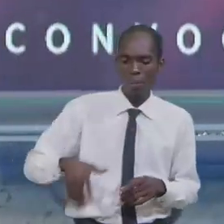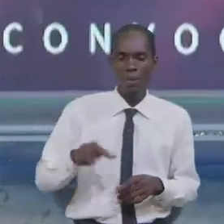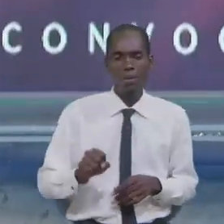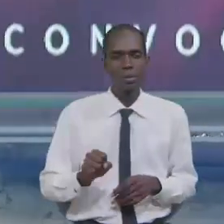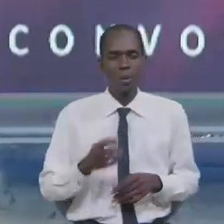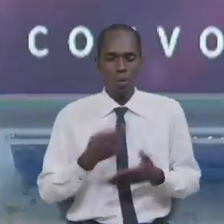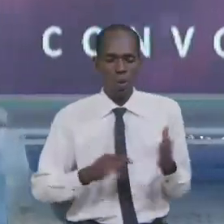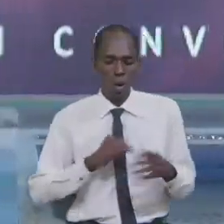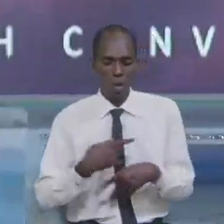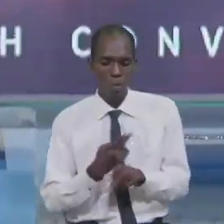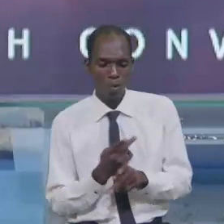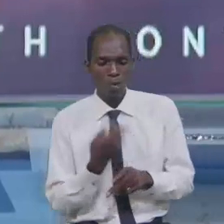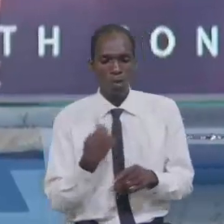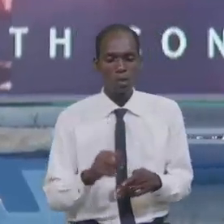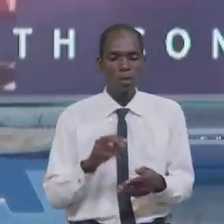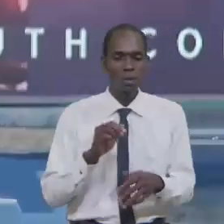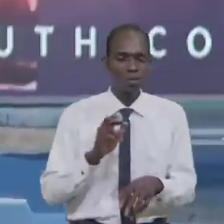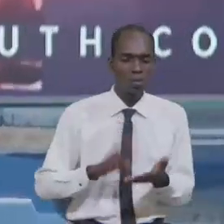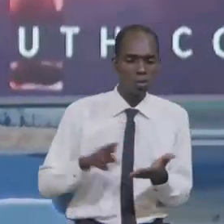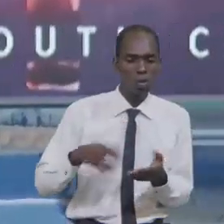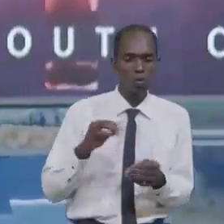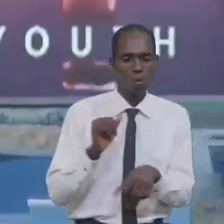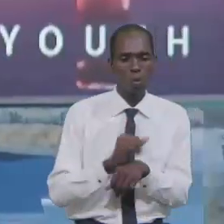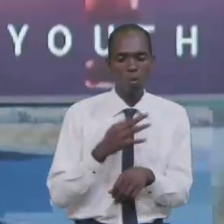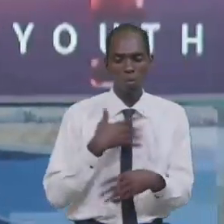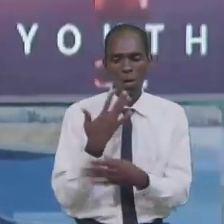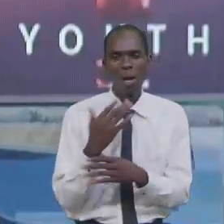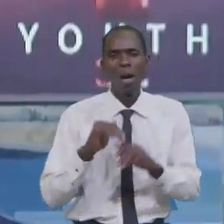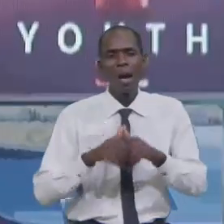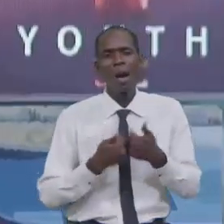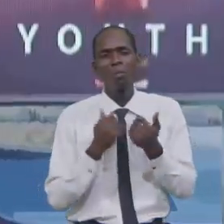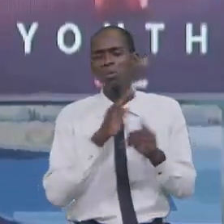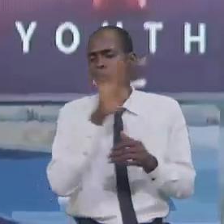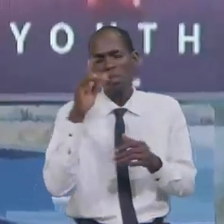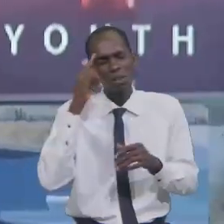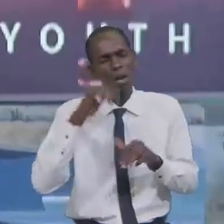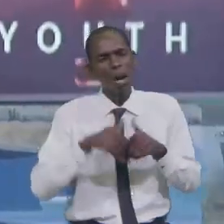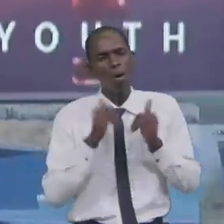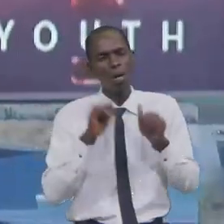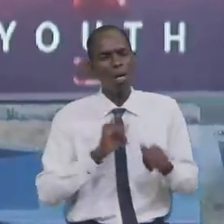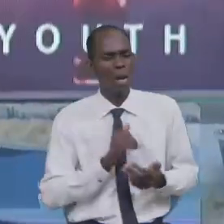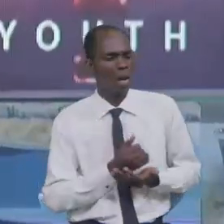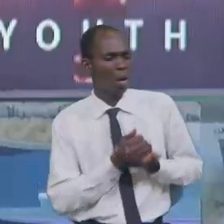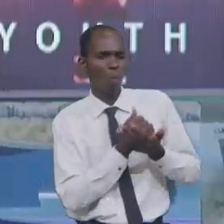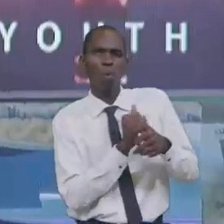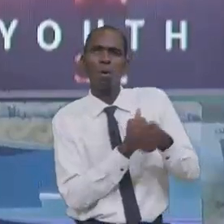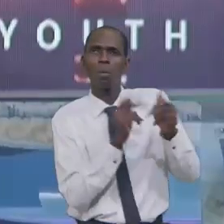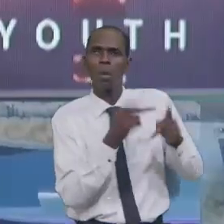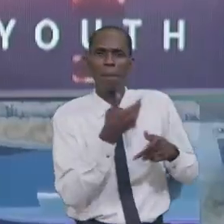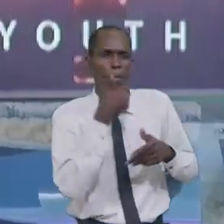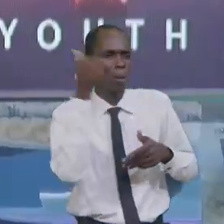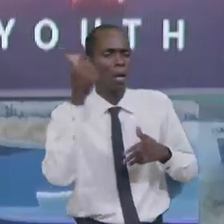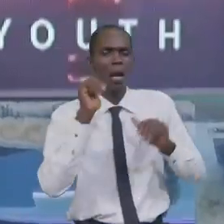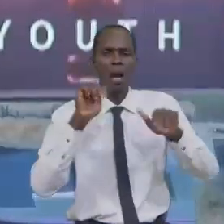my hand. How can I make the life of another person better? How can I lift up another